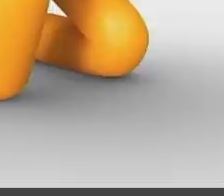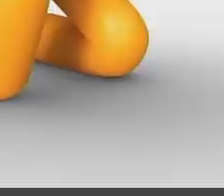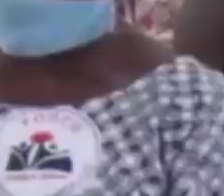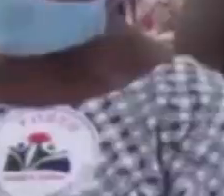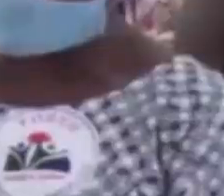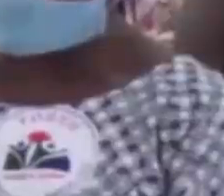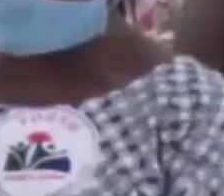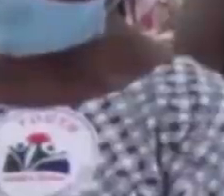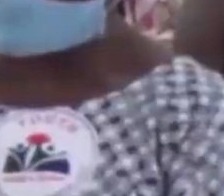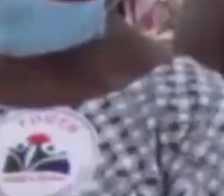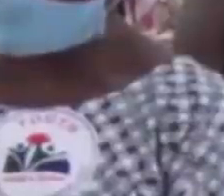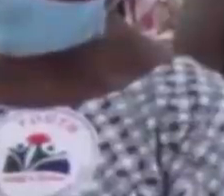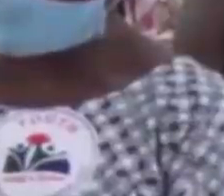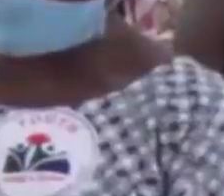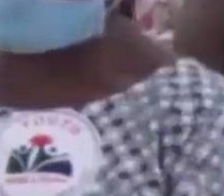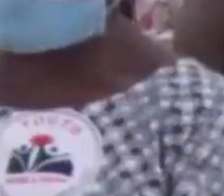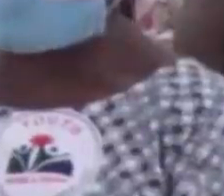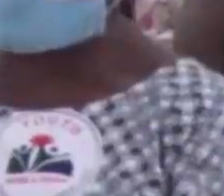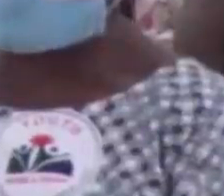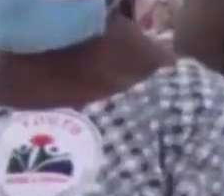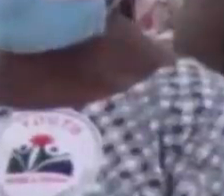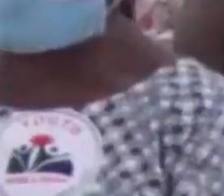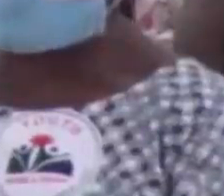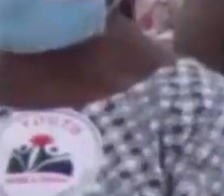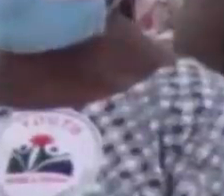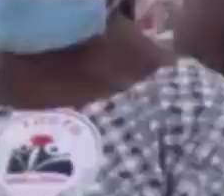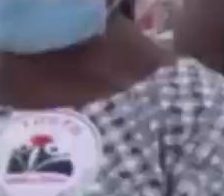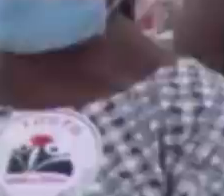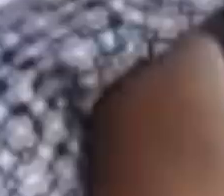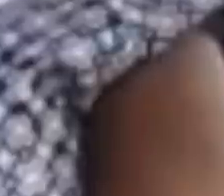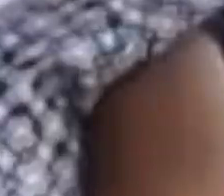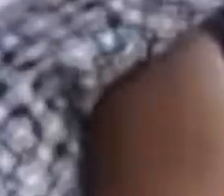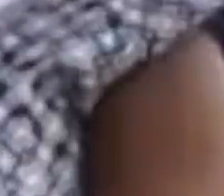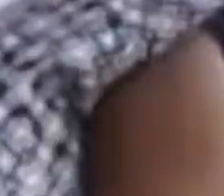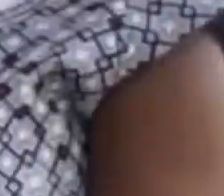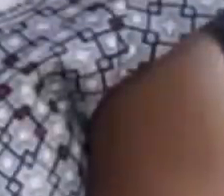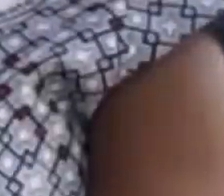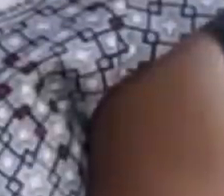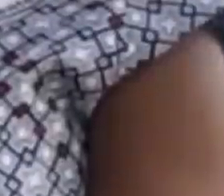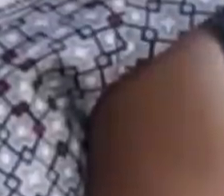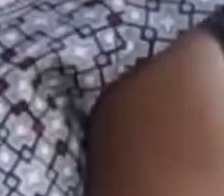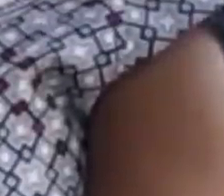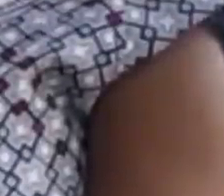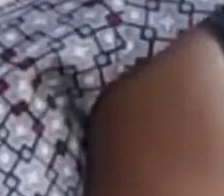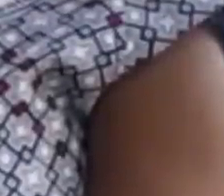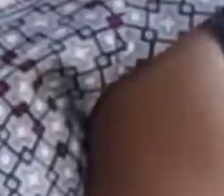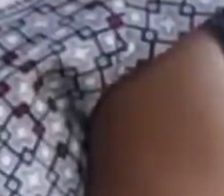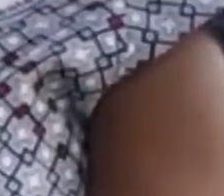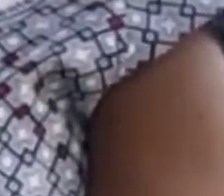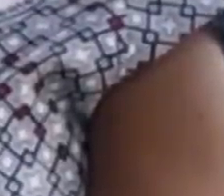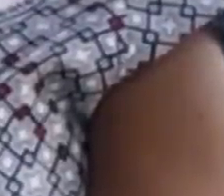look to those who represent him on earth for evidence of the relevance and